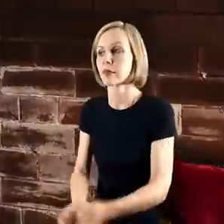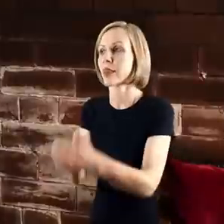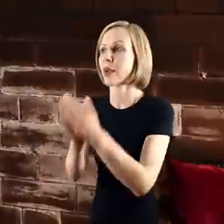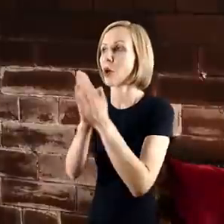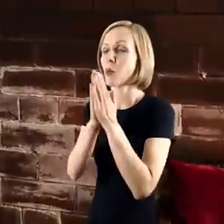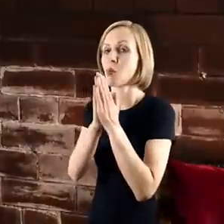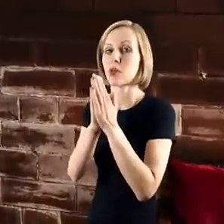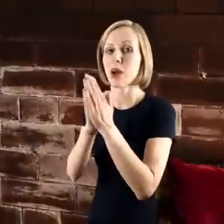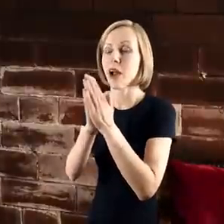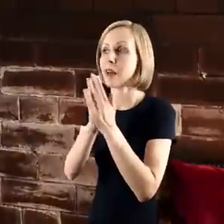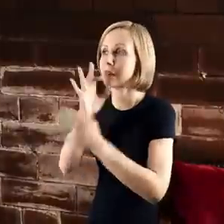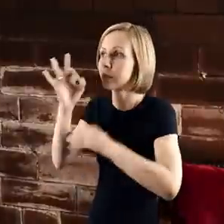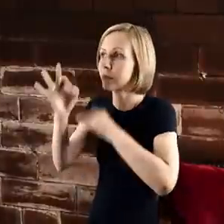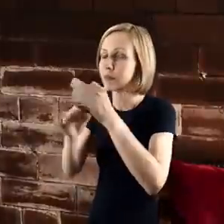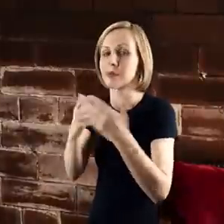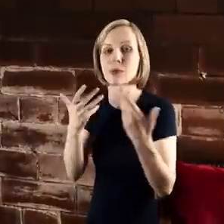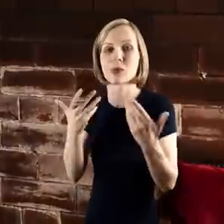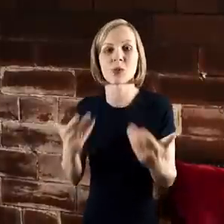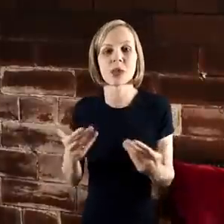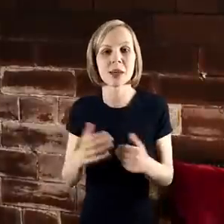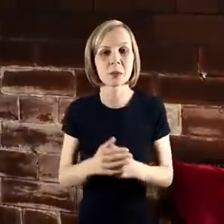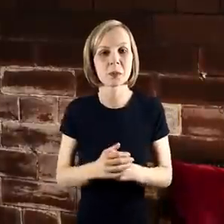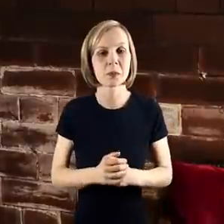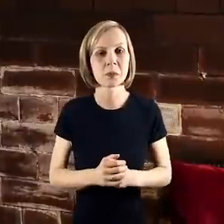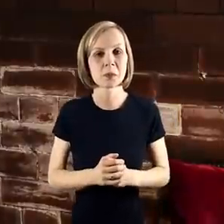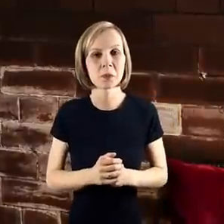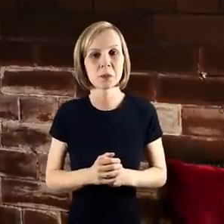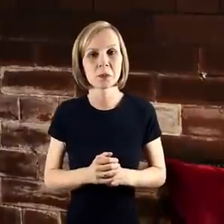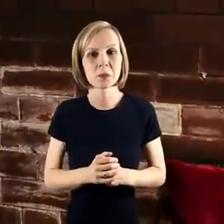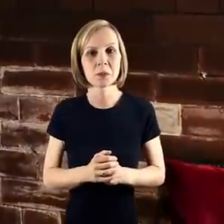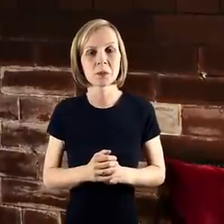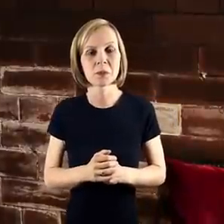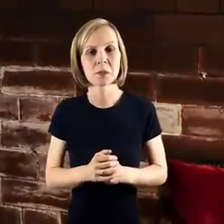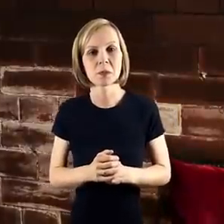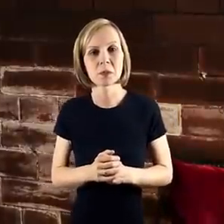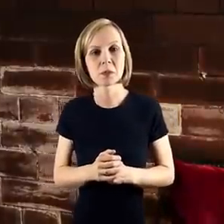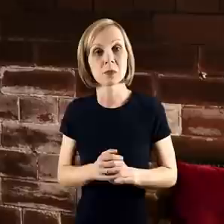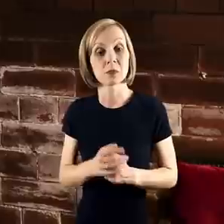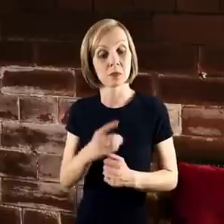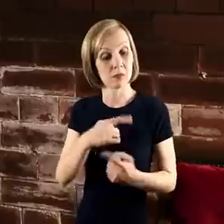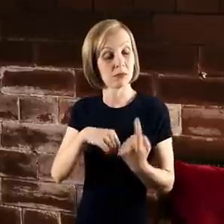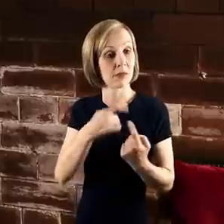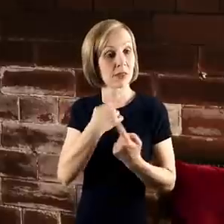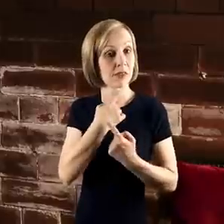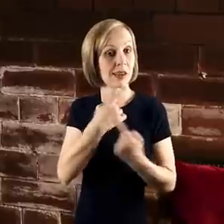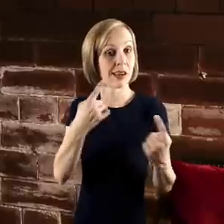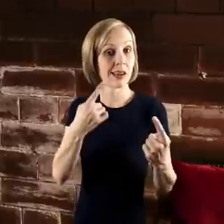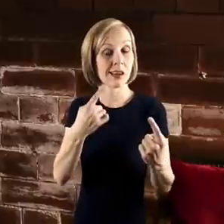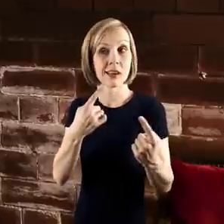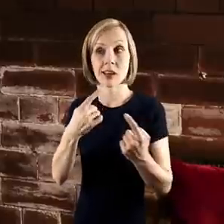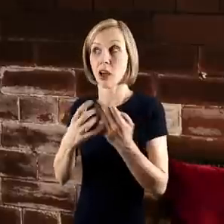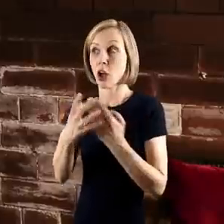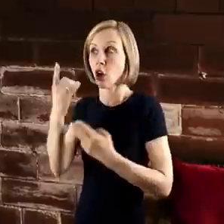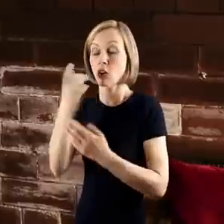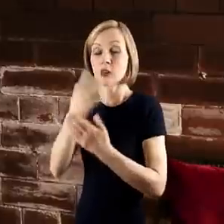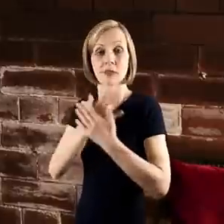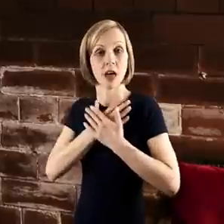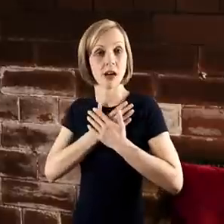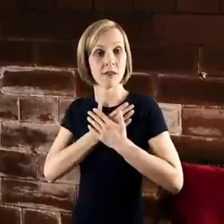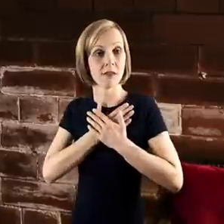our prayers of intercession, the response to God of love is hear our prayer.